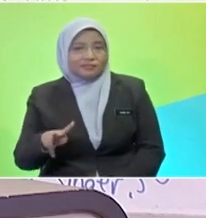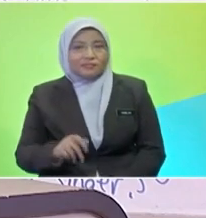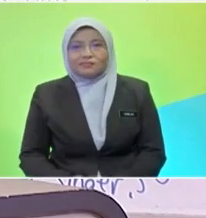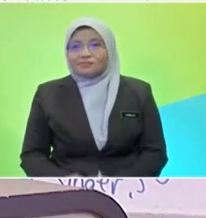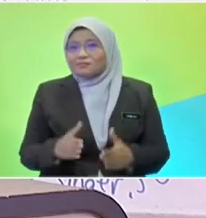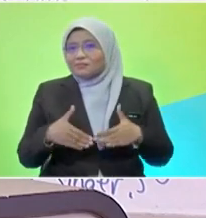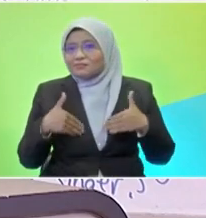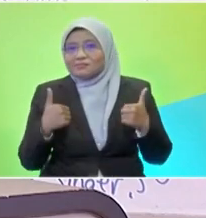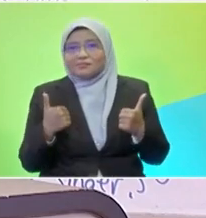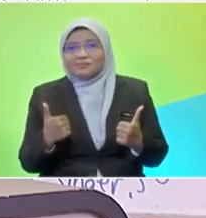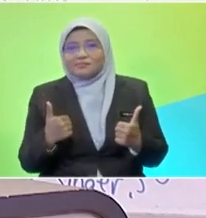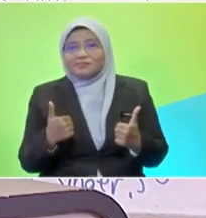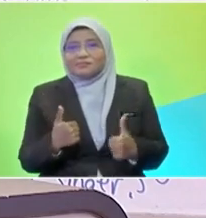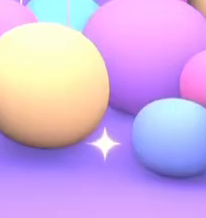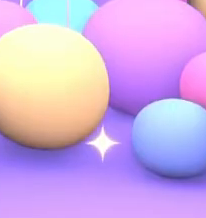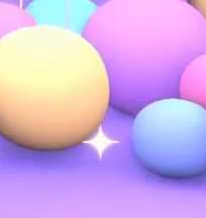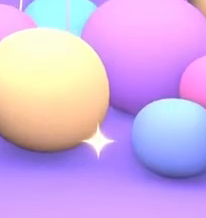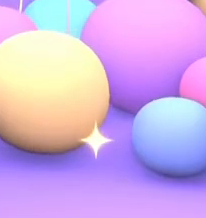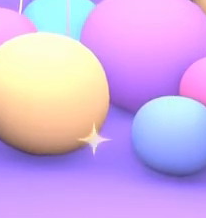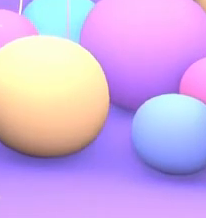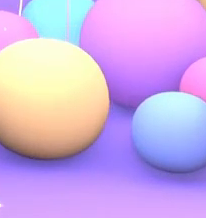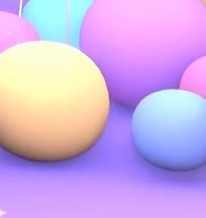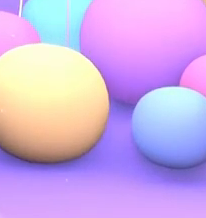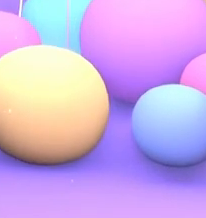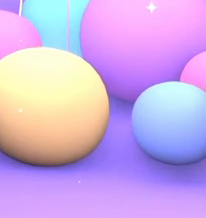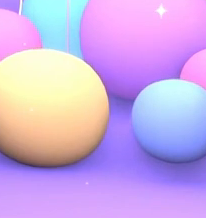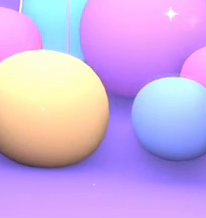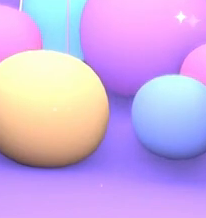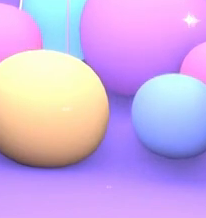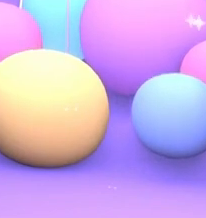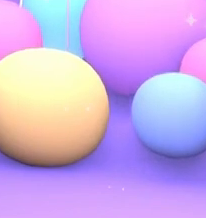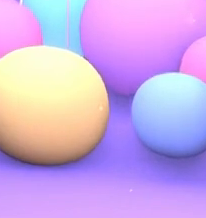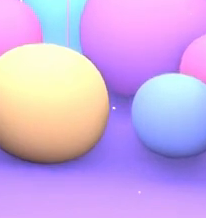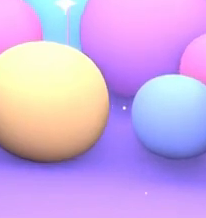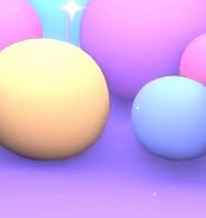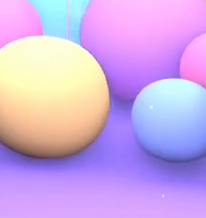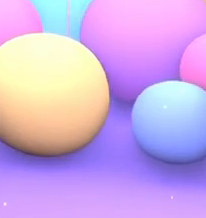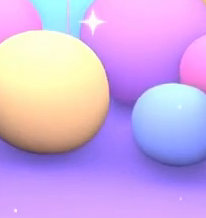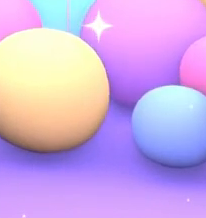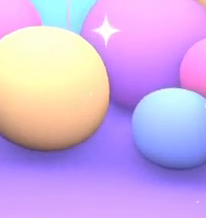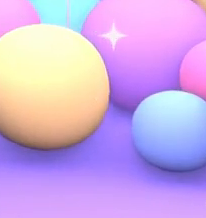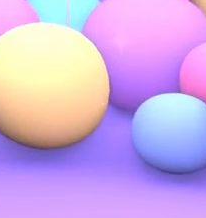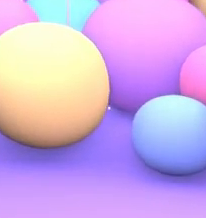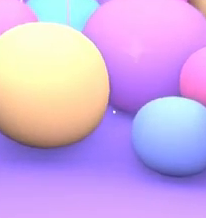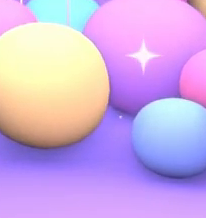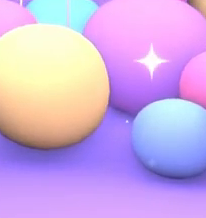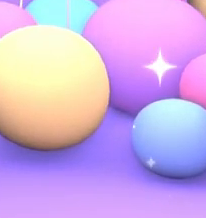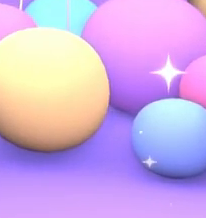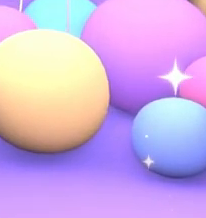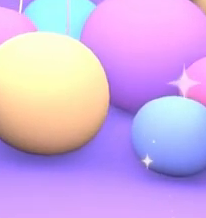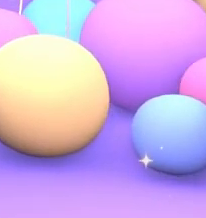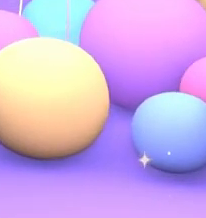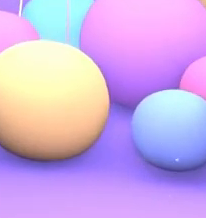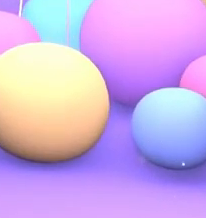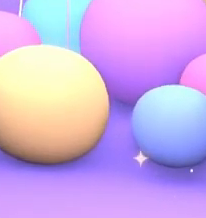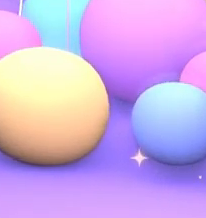double thumbs up. Come on, kid. Double thumbs up. Oh. Wow, they are so ready. Okay, yes. Cool. So, shall we